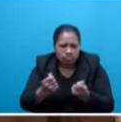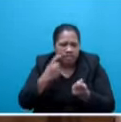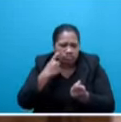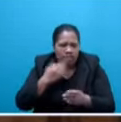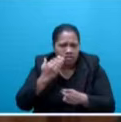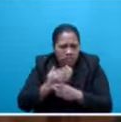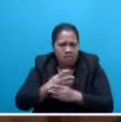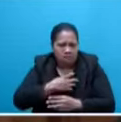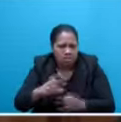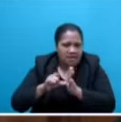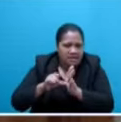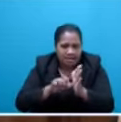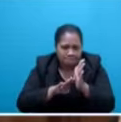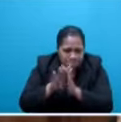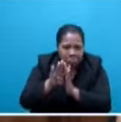2018.